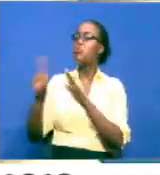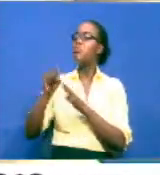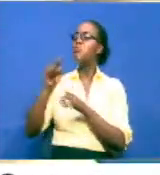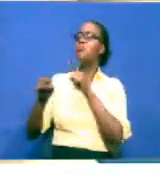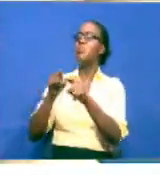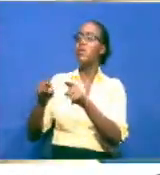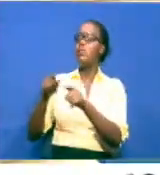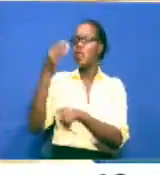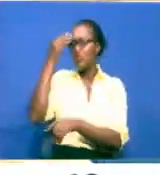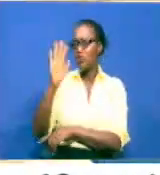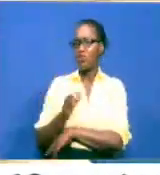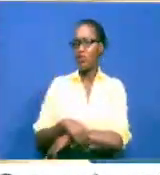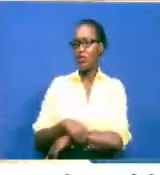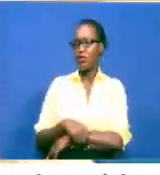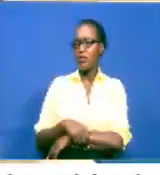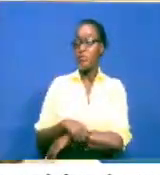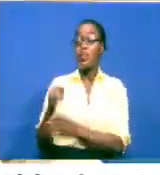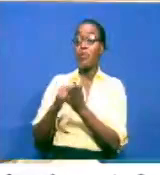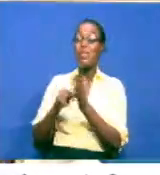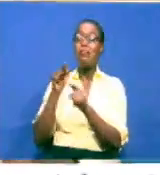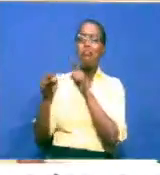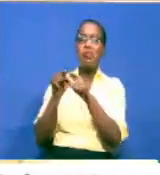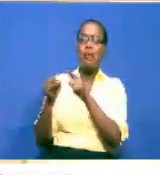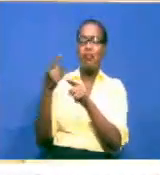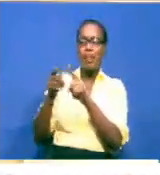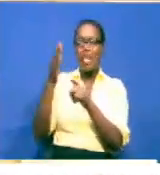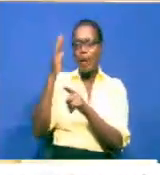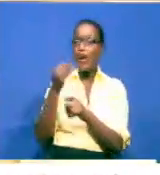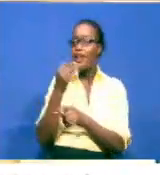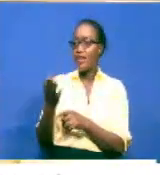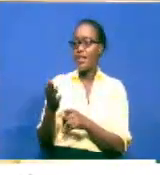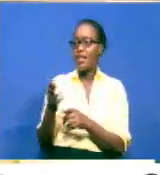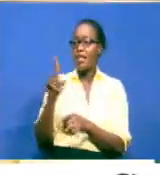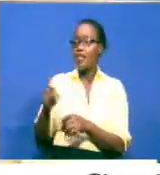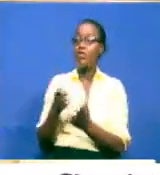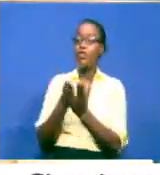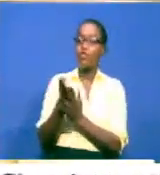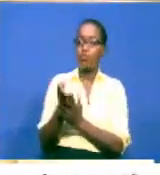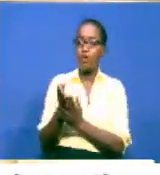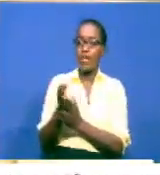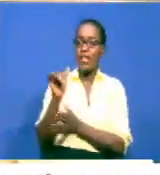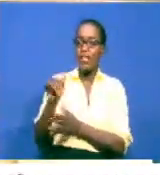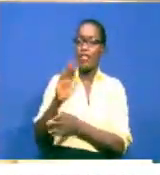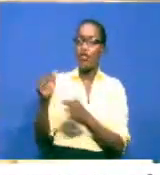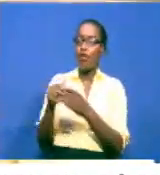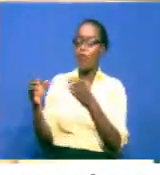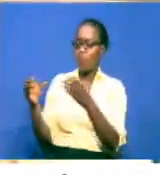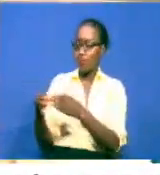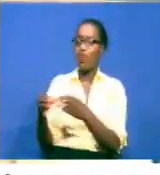do not know. We just blame them, but they're not aware. So they need to ensure that in all